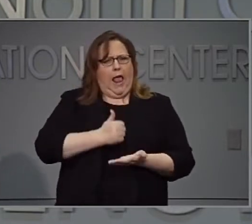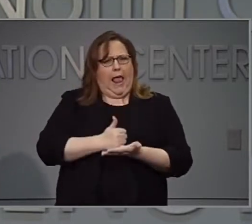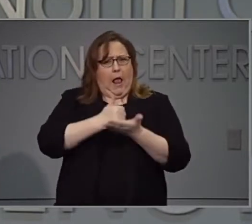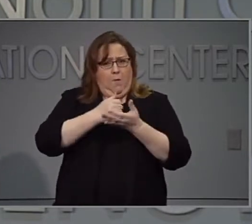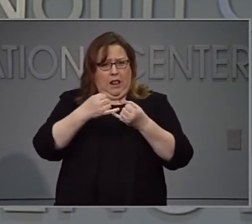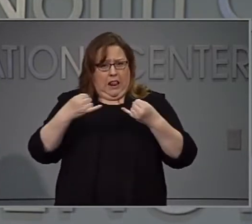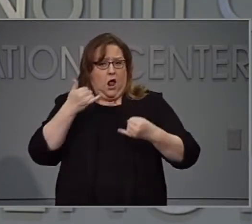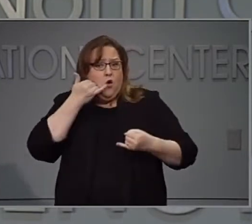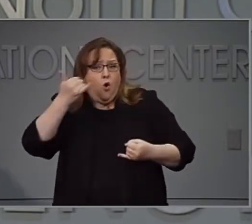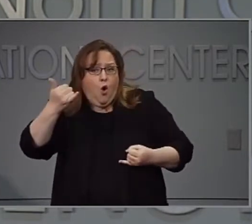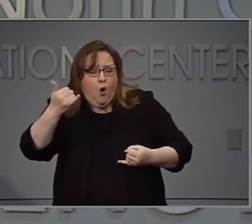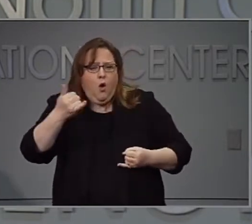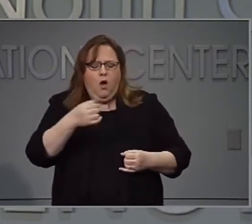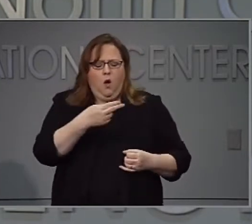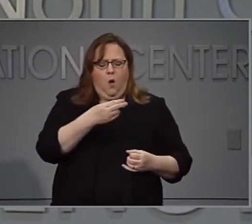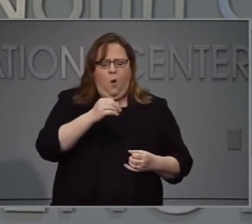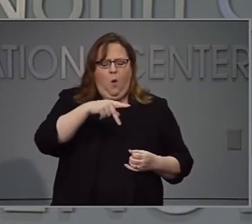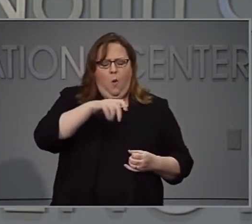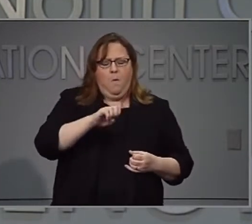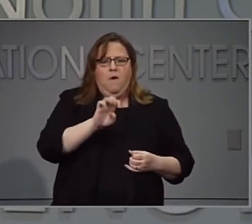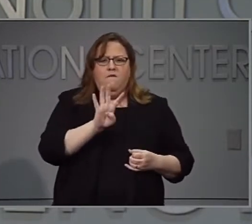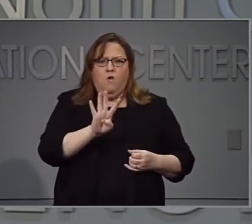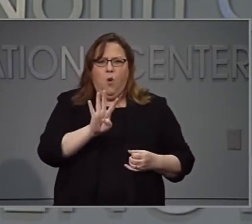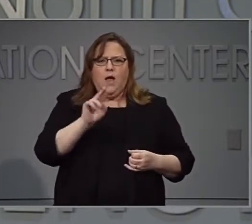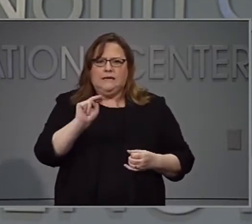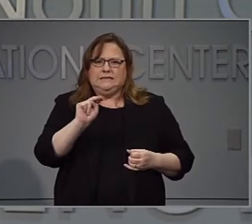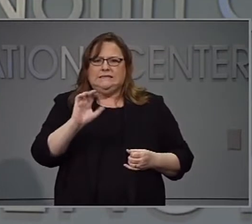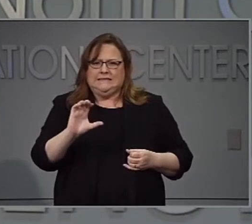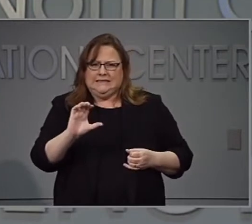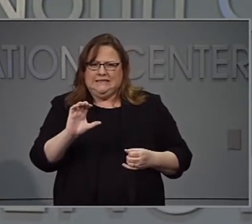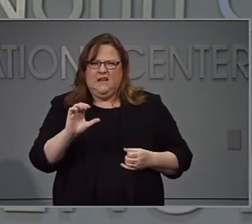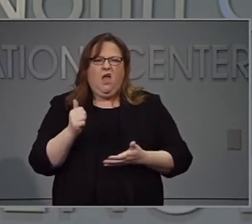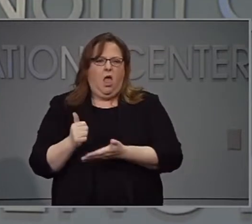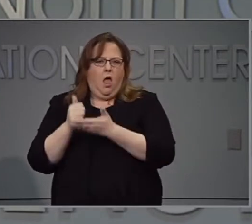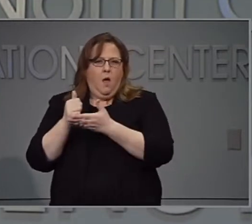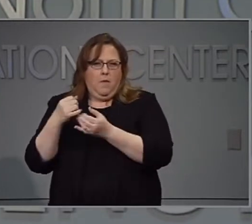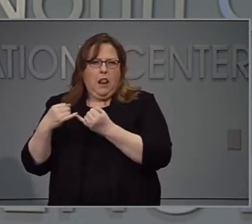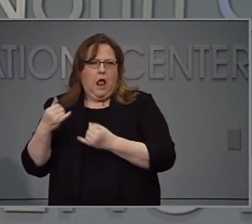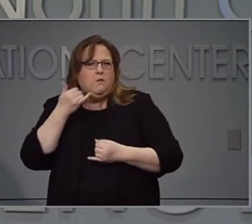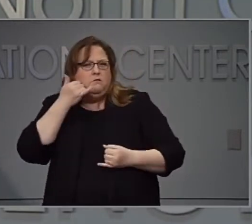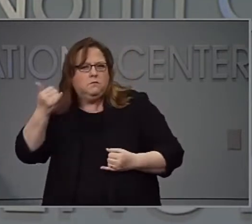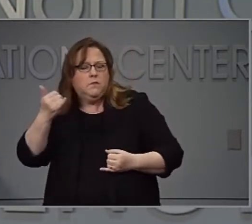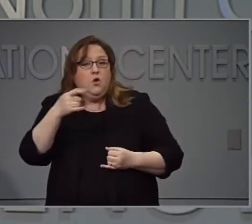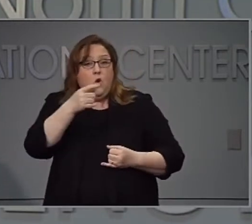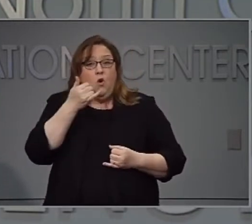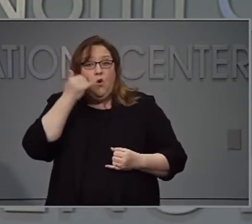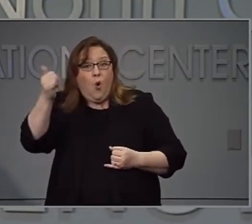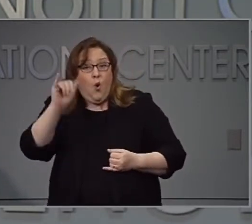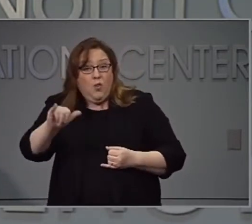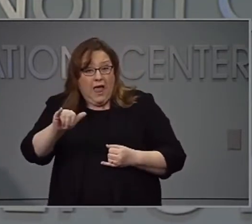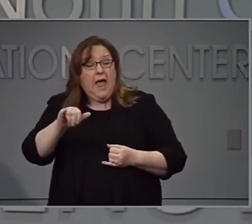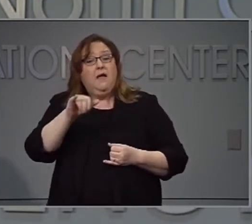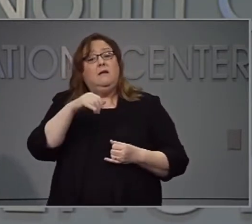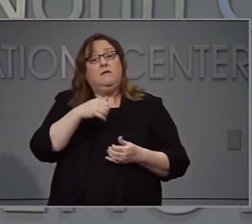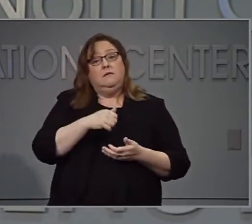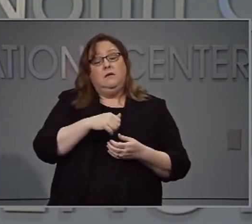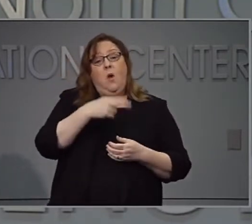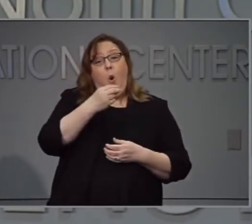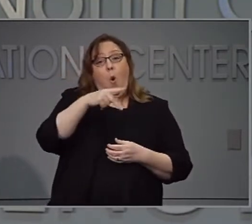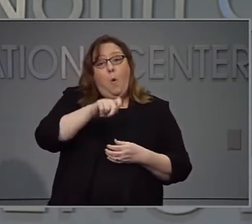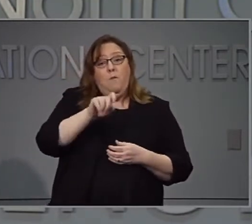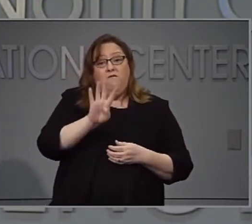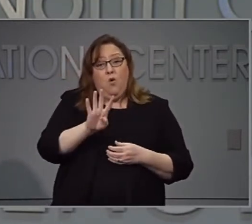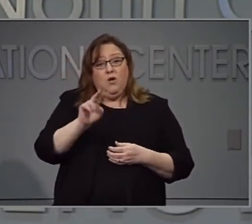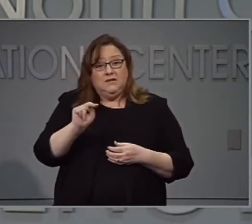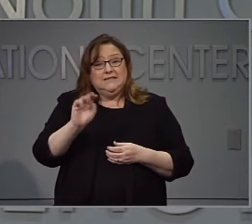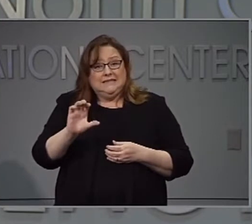The Hope for NC helpline connects North Carolinians to additional mental health support systems that can help them cope and build resilience